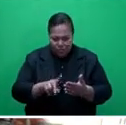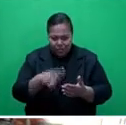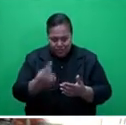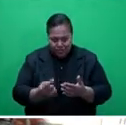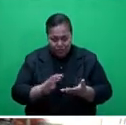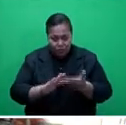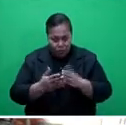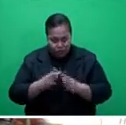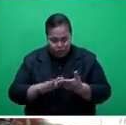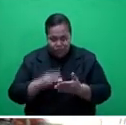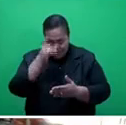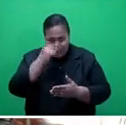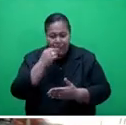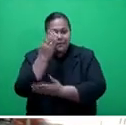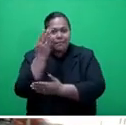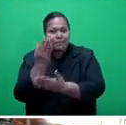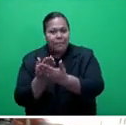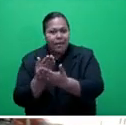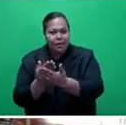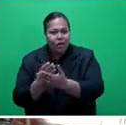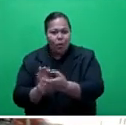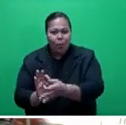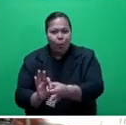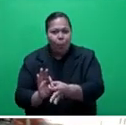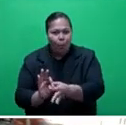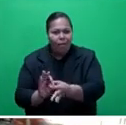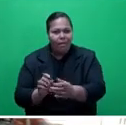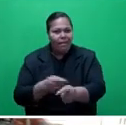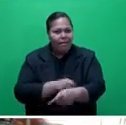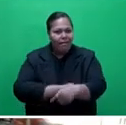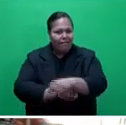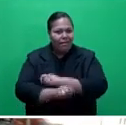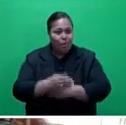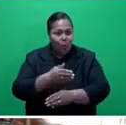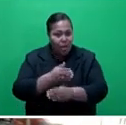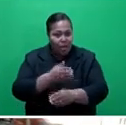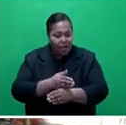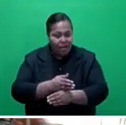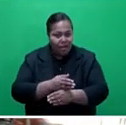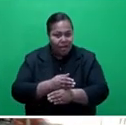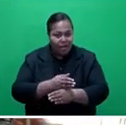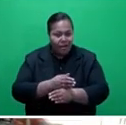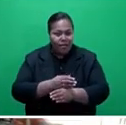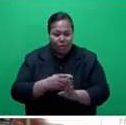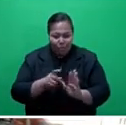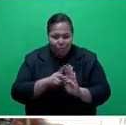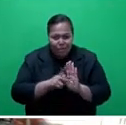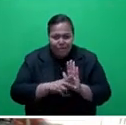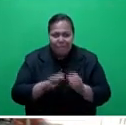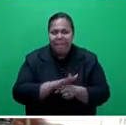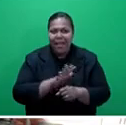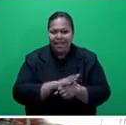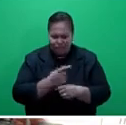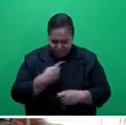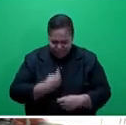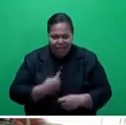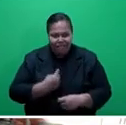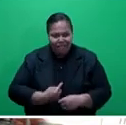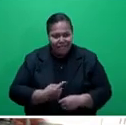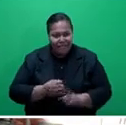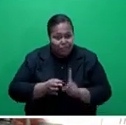and it should rely on its own efforts, pursue a policy of self-sufficiency, work out